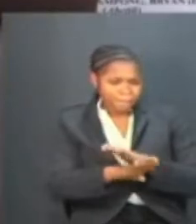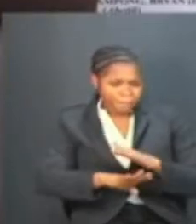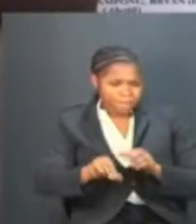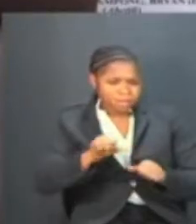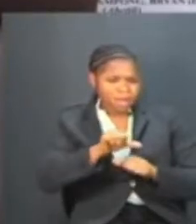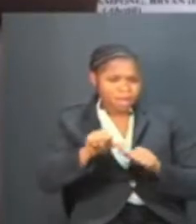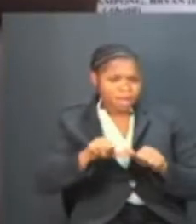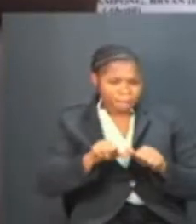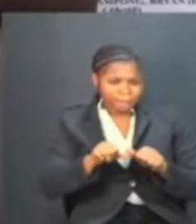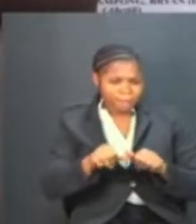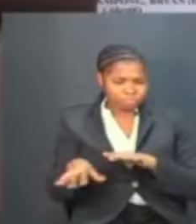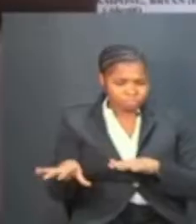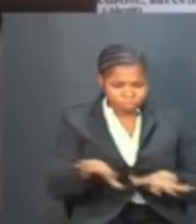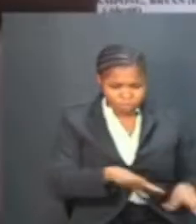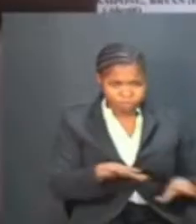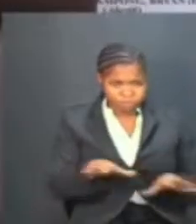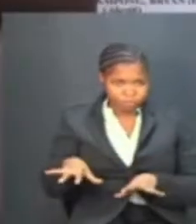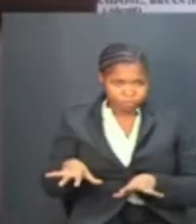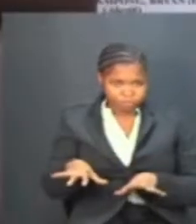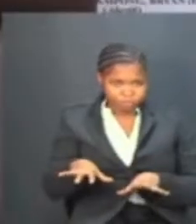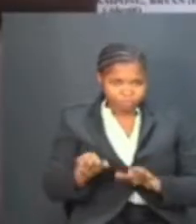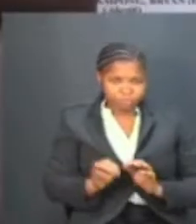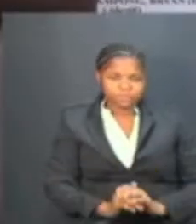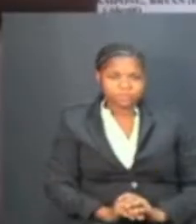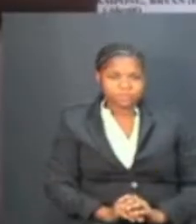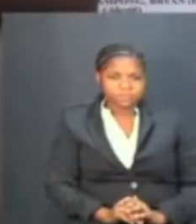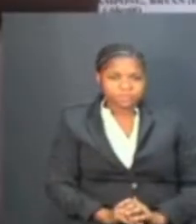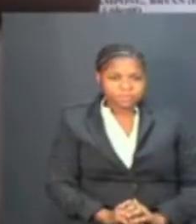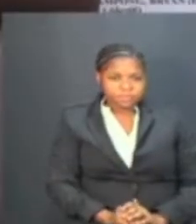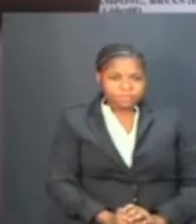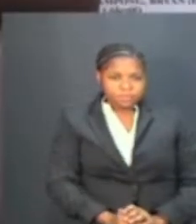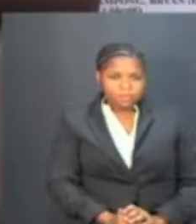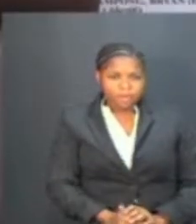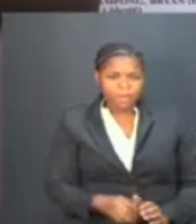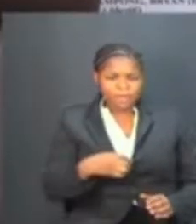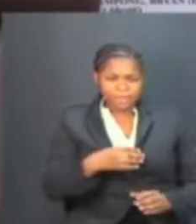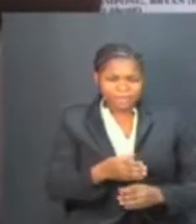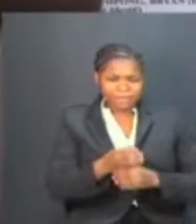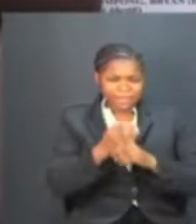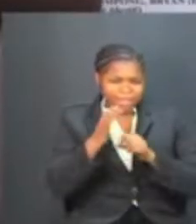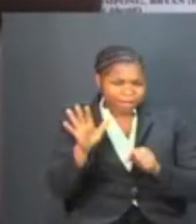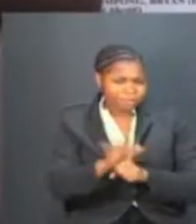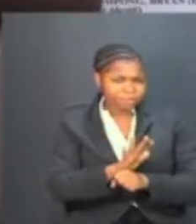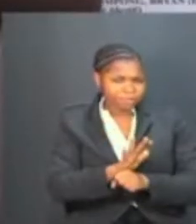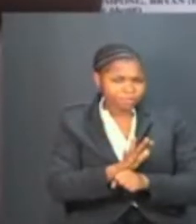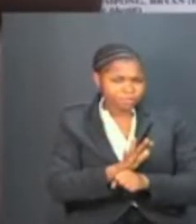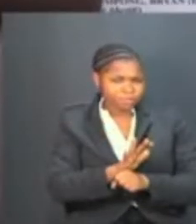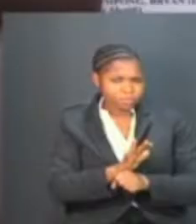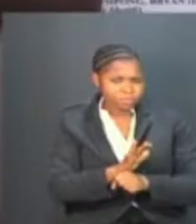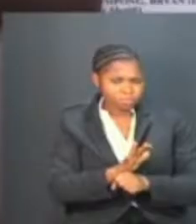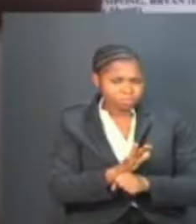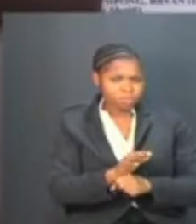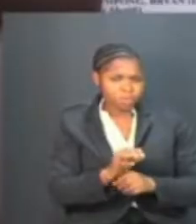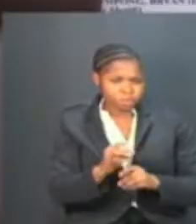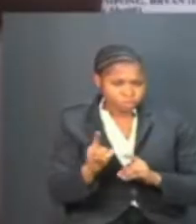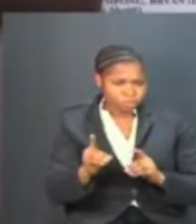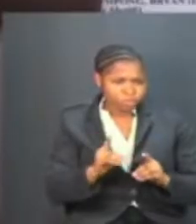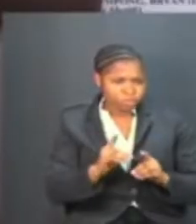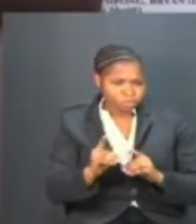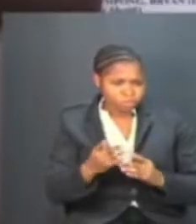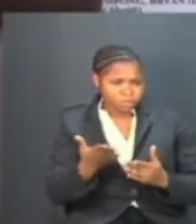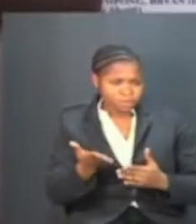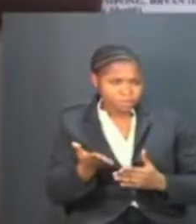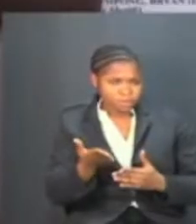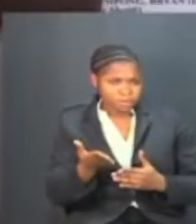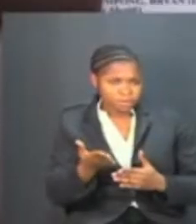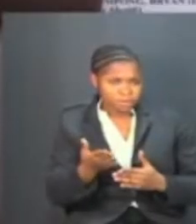Speaker, I was taking time and very mindful in doing this education, because when our president wore it in Zambia, they